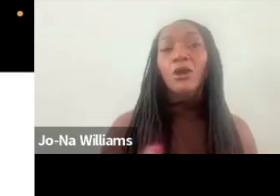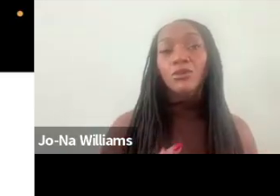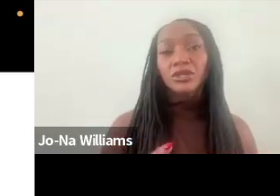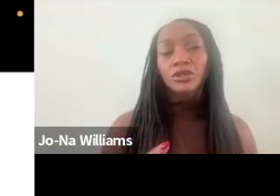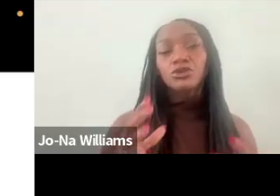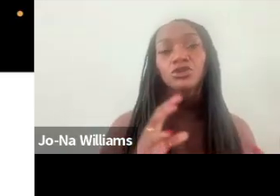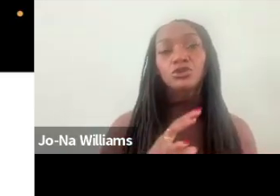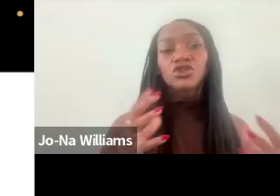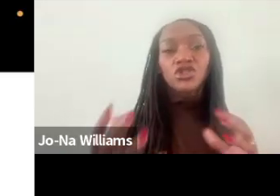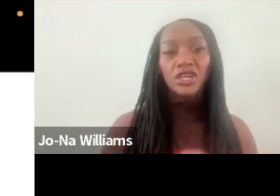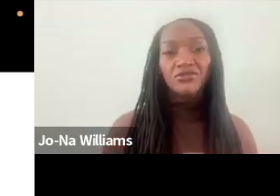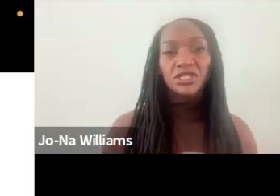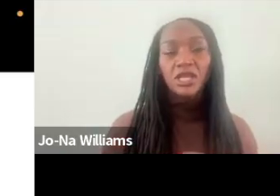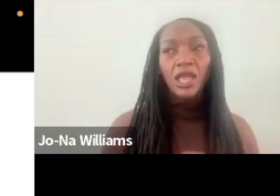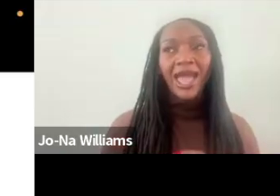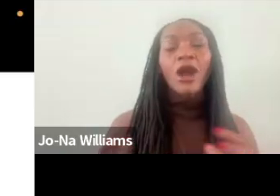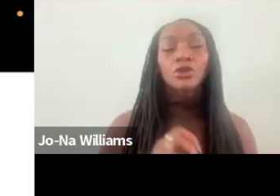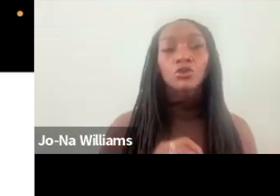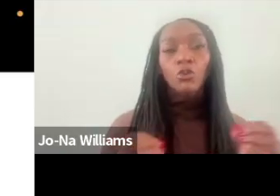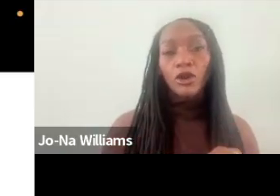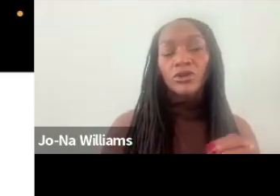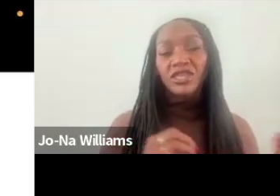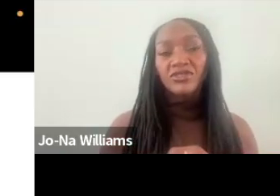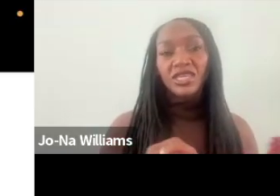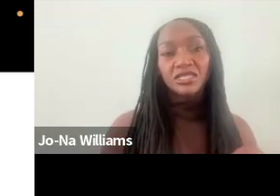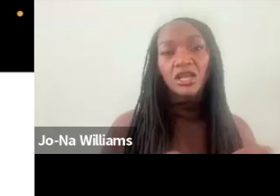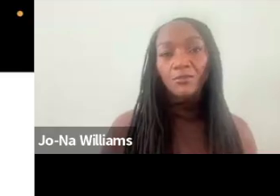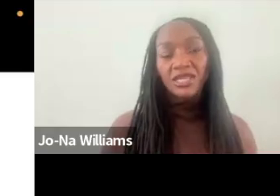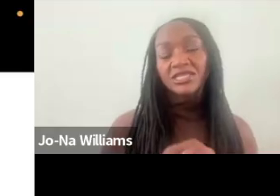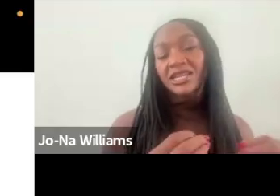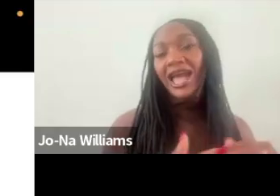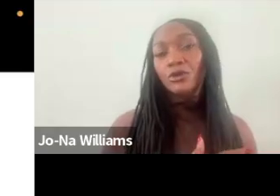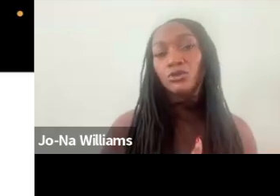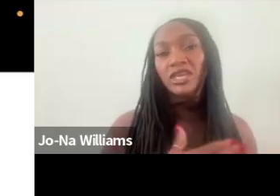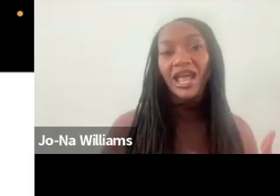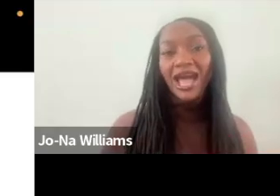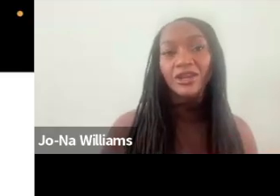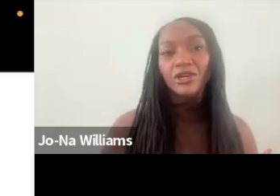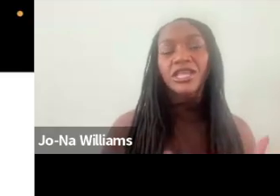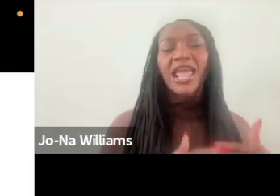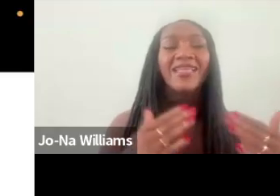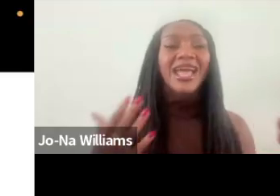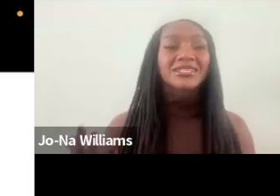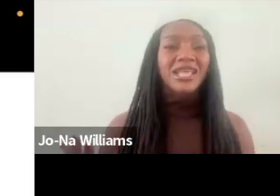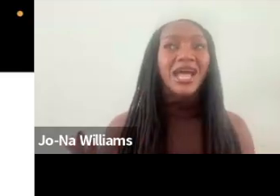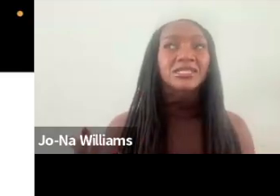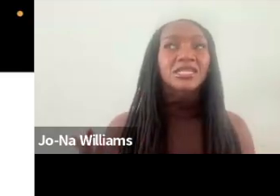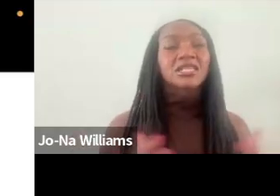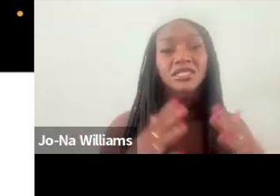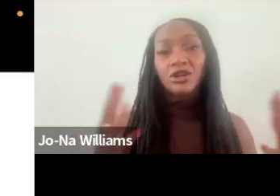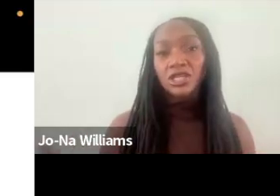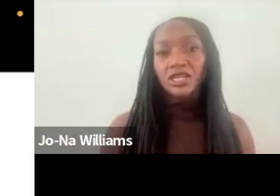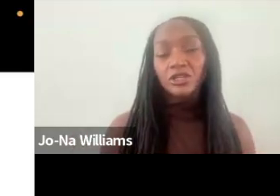is empowering you to shift how you work within these companies and how you get hired, and that is